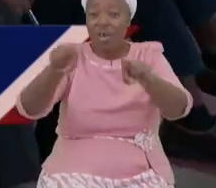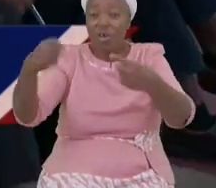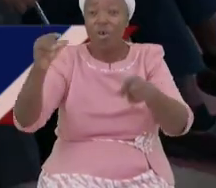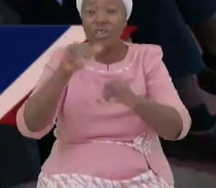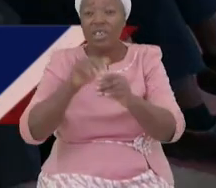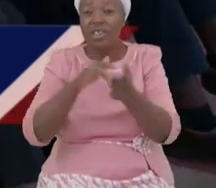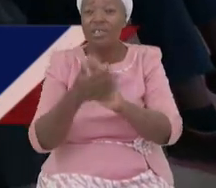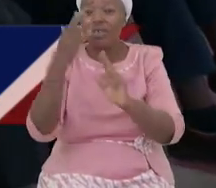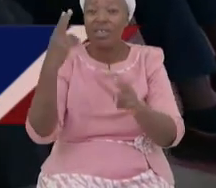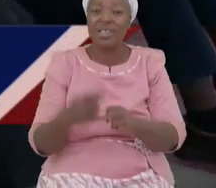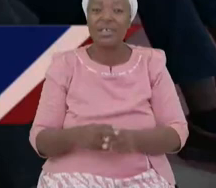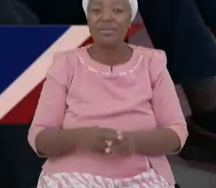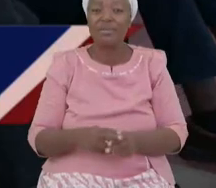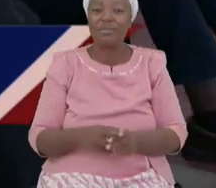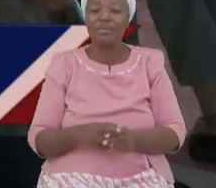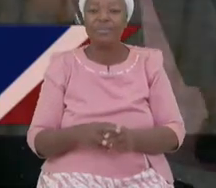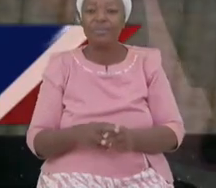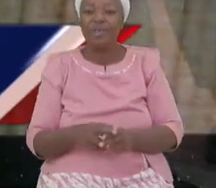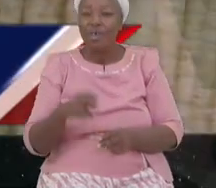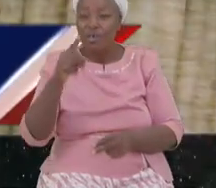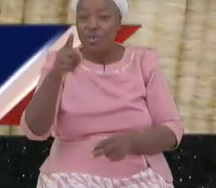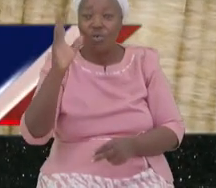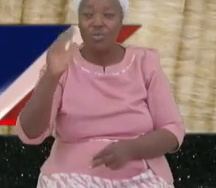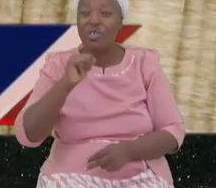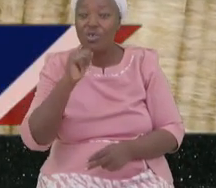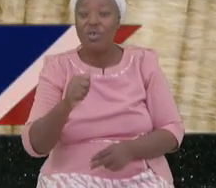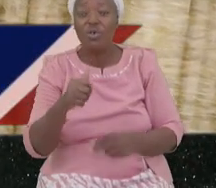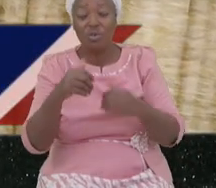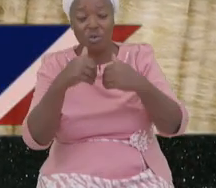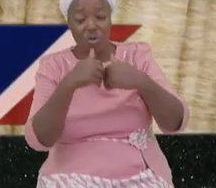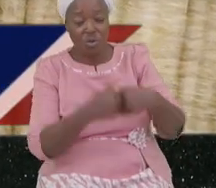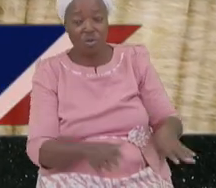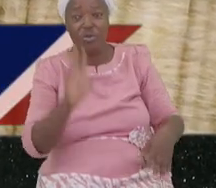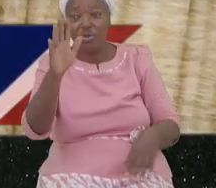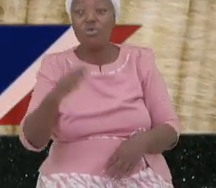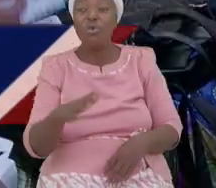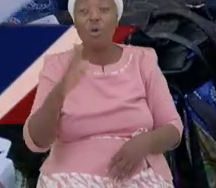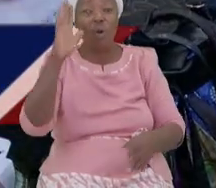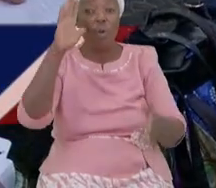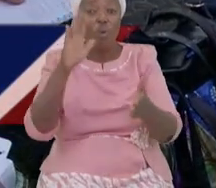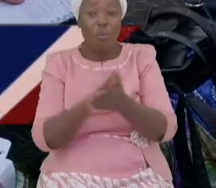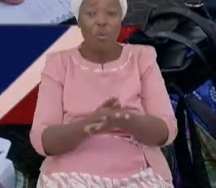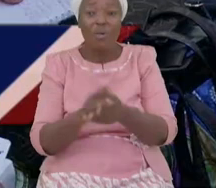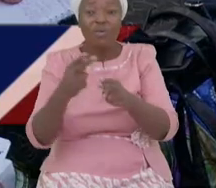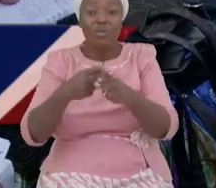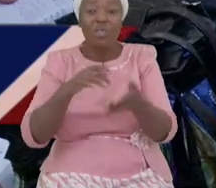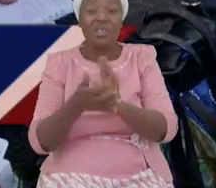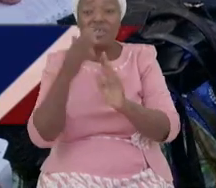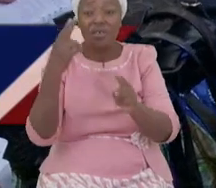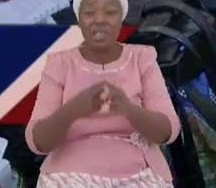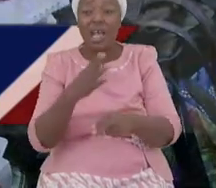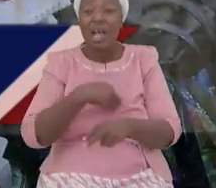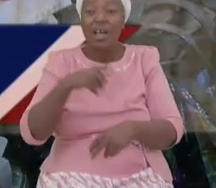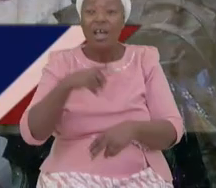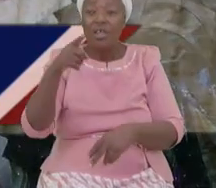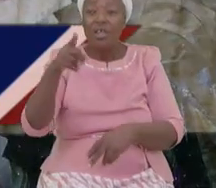gone. You will not lose your wife prematurely. And you will not